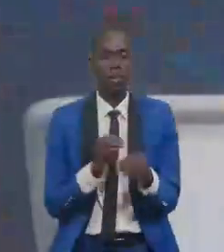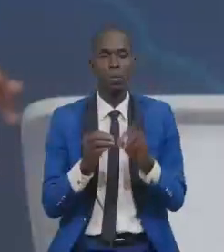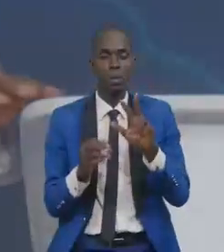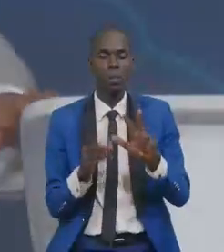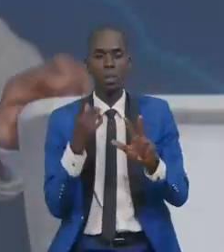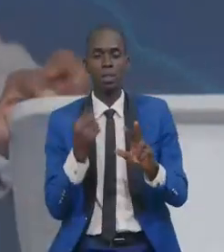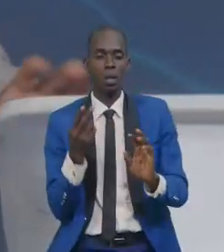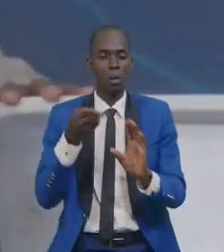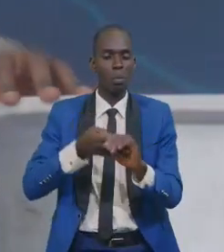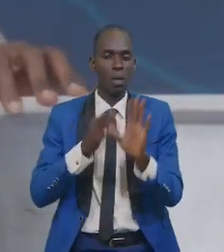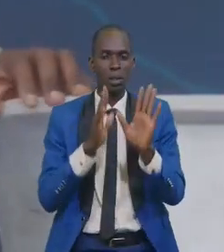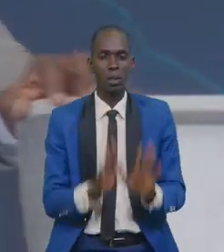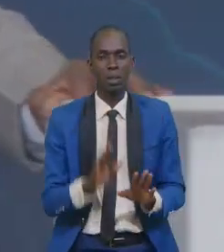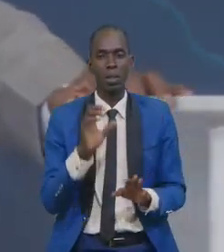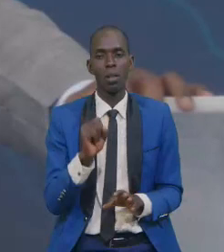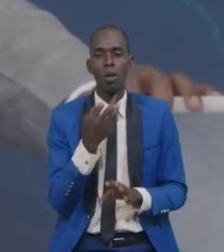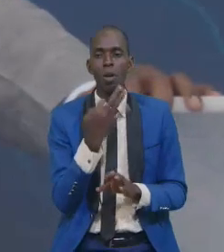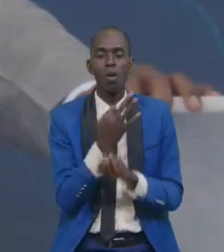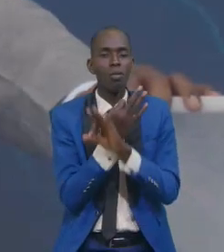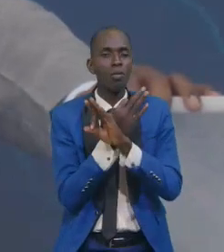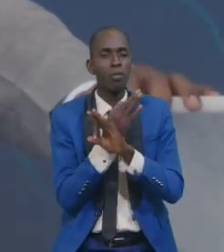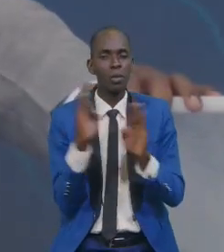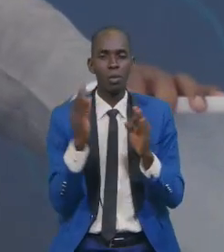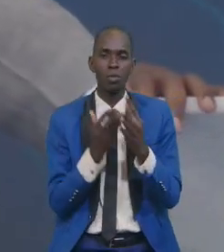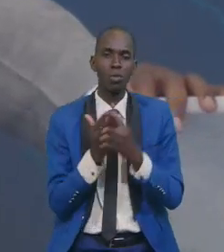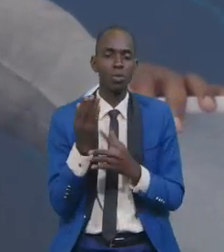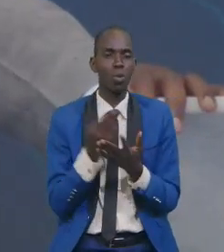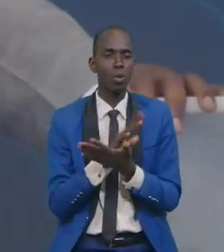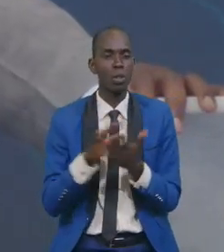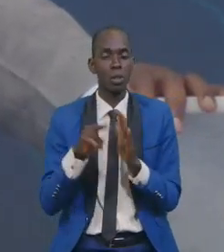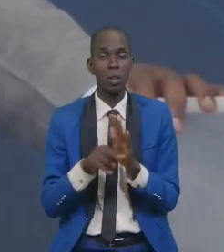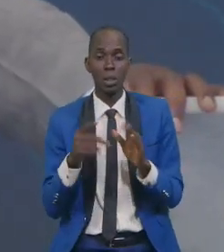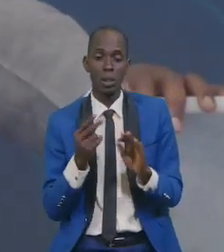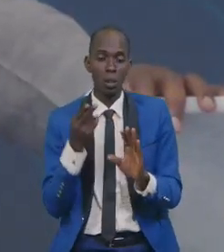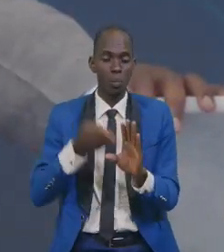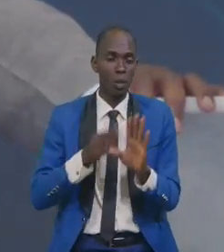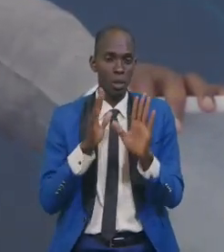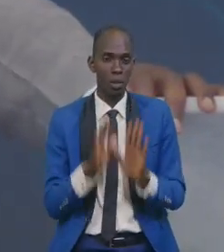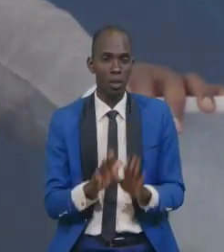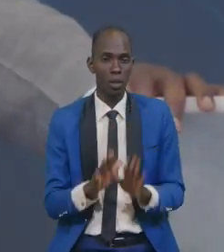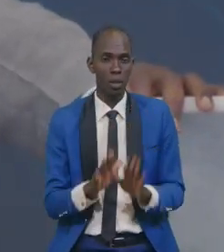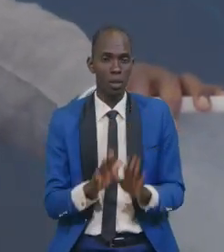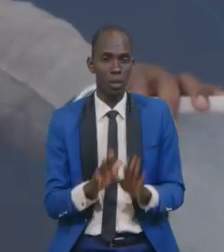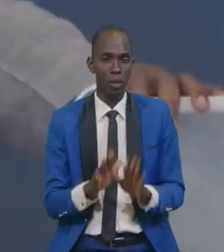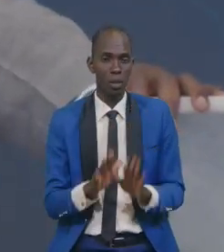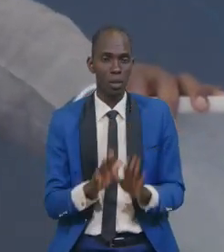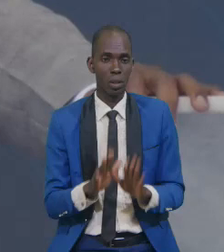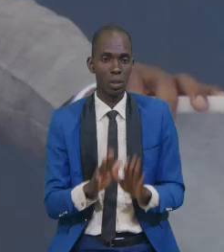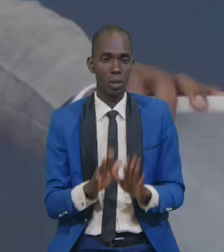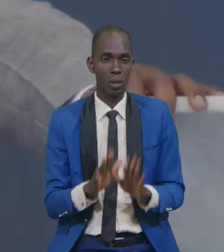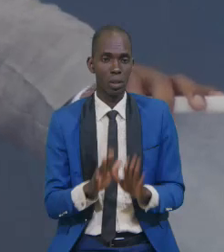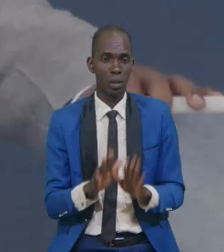of freedom through holiness. The partakers of freedom